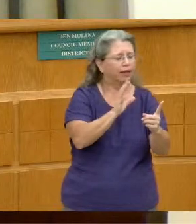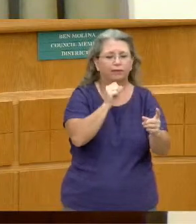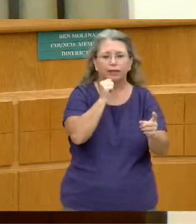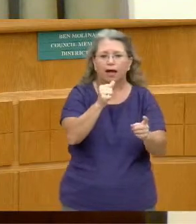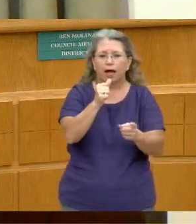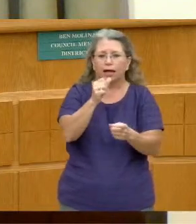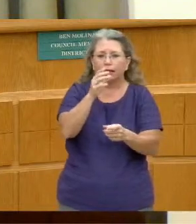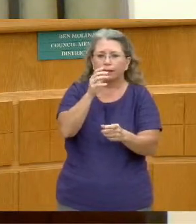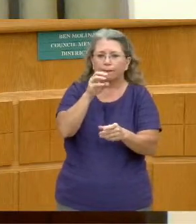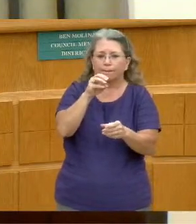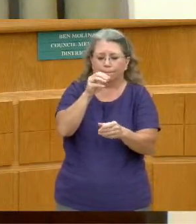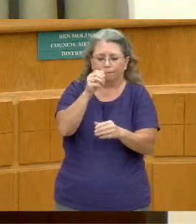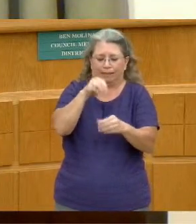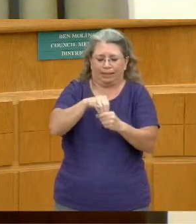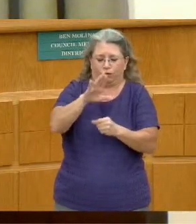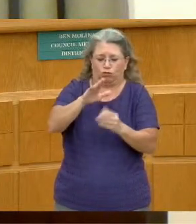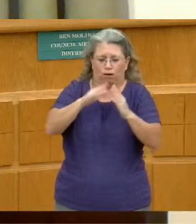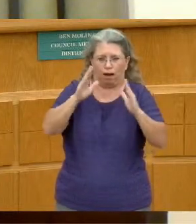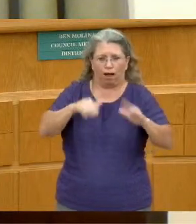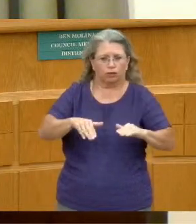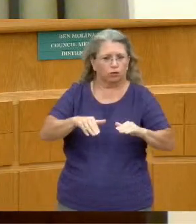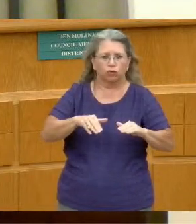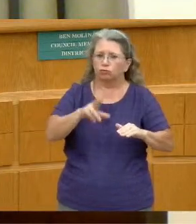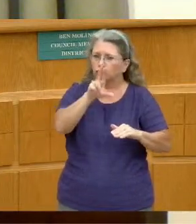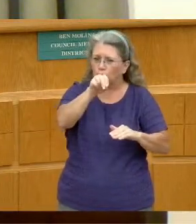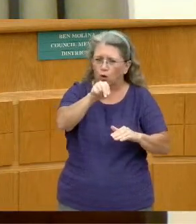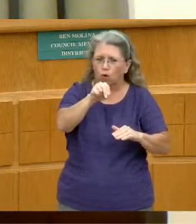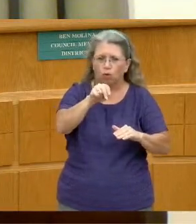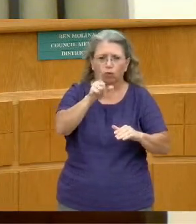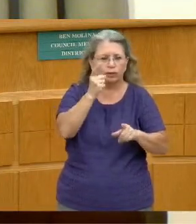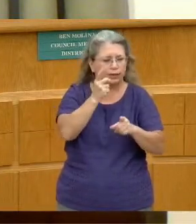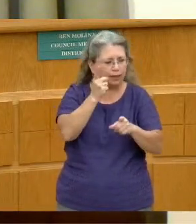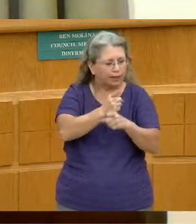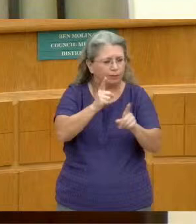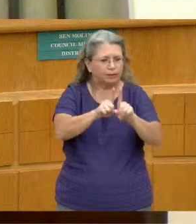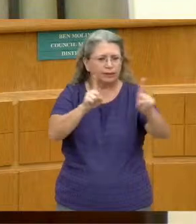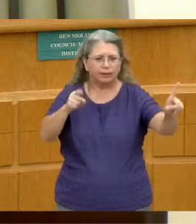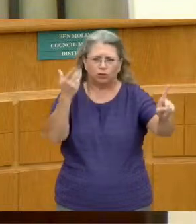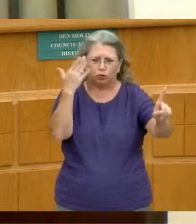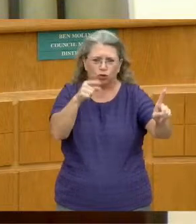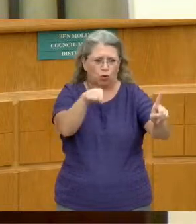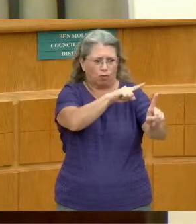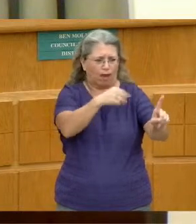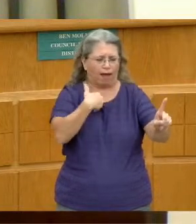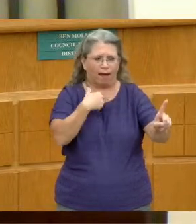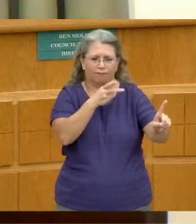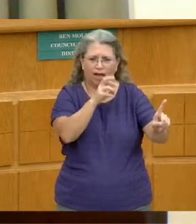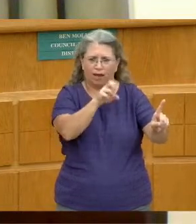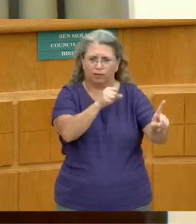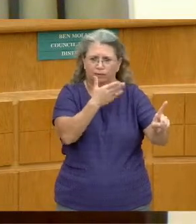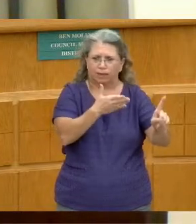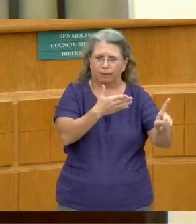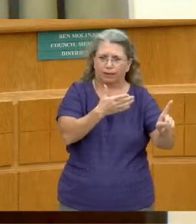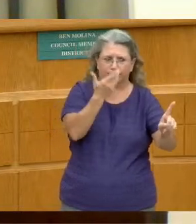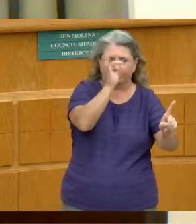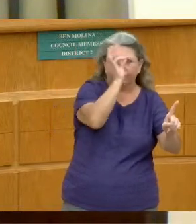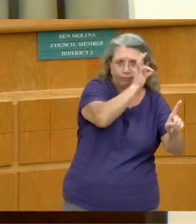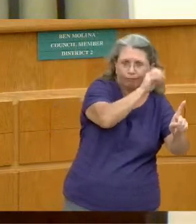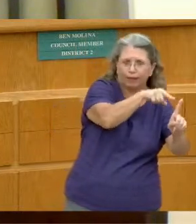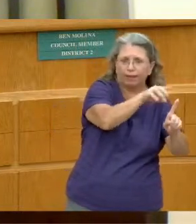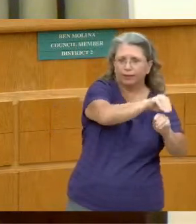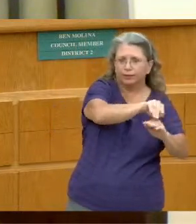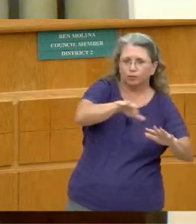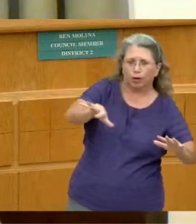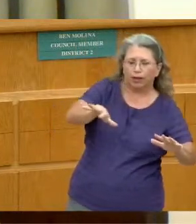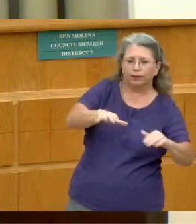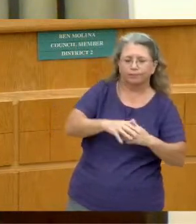Stay distanced. You don't know if they have the virus or they're carriers, and you definitely don't want to spread that to them. The third one is stay